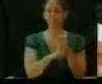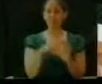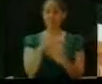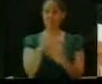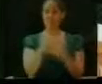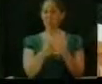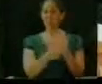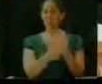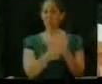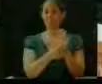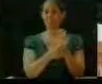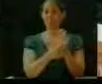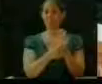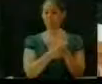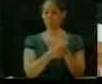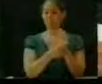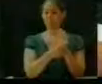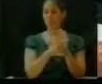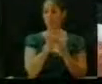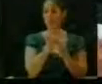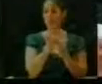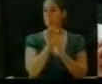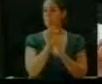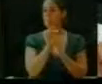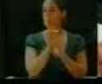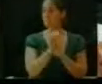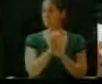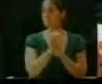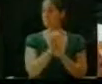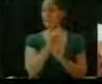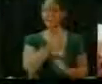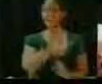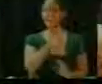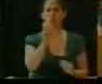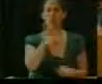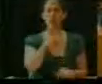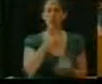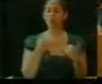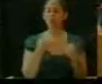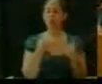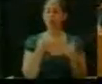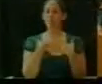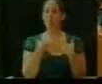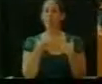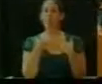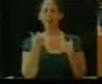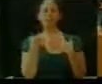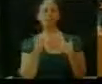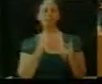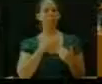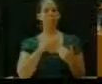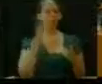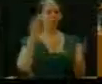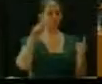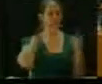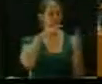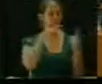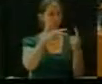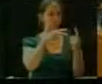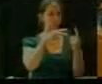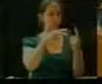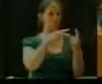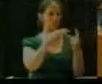their legislative body was subject to ouster. Well, so, they should be there. Here's the way I look at this,